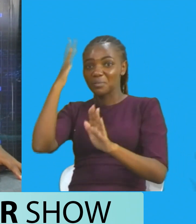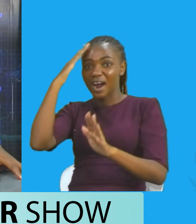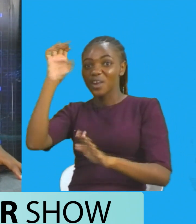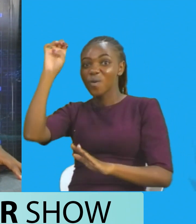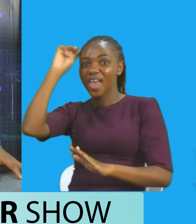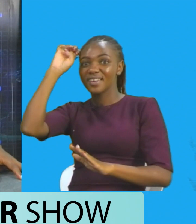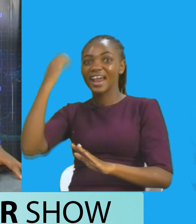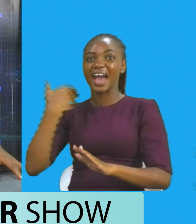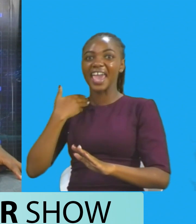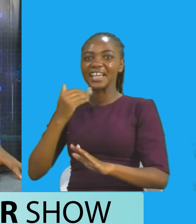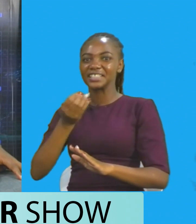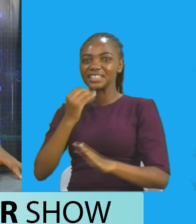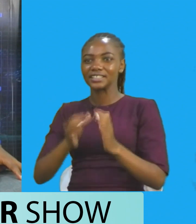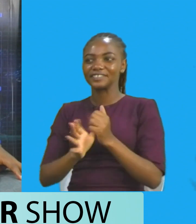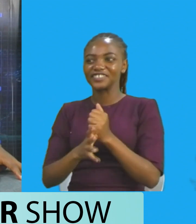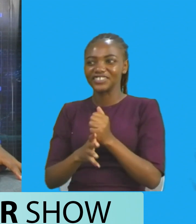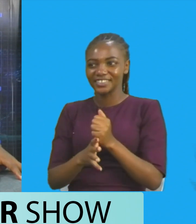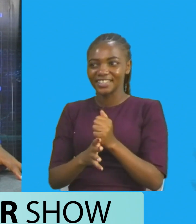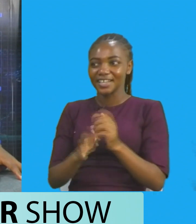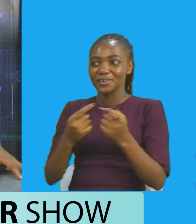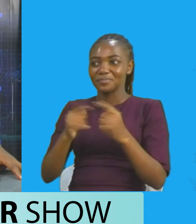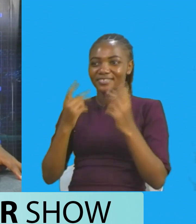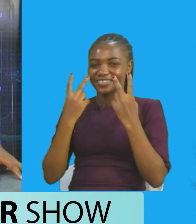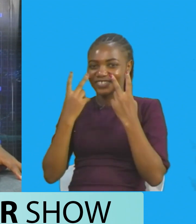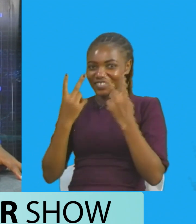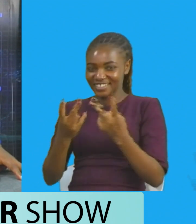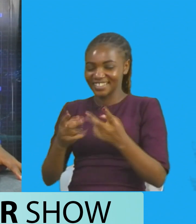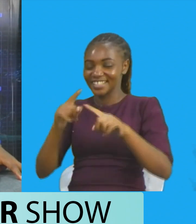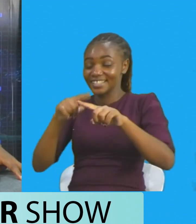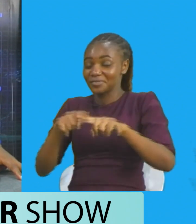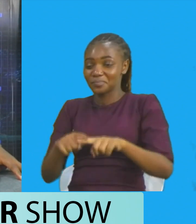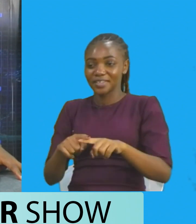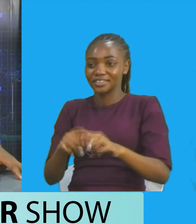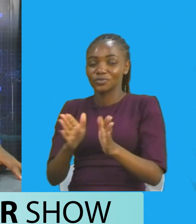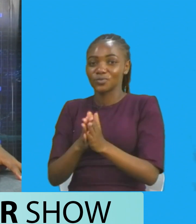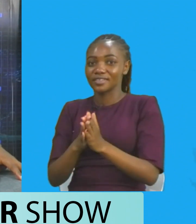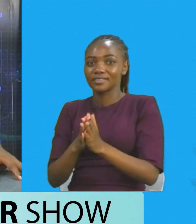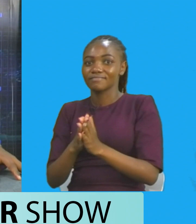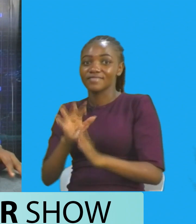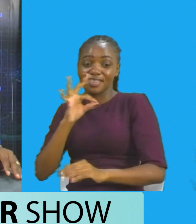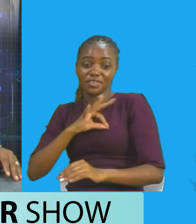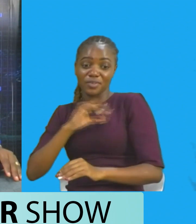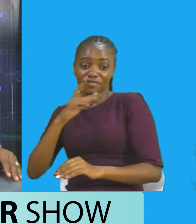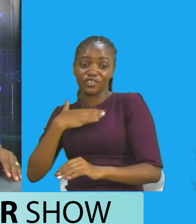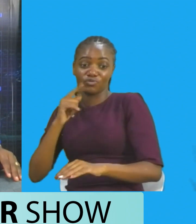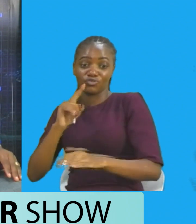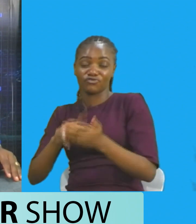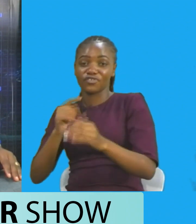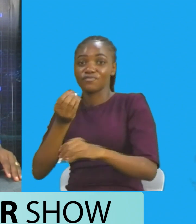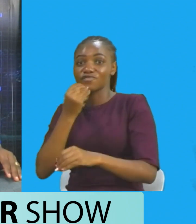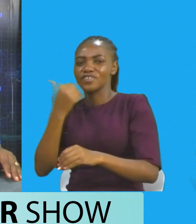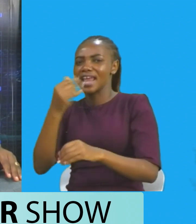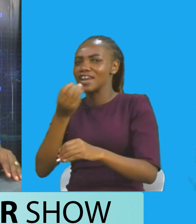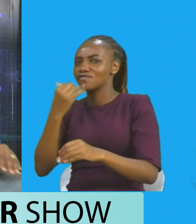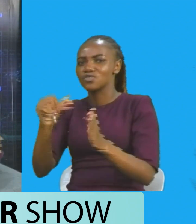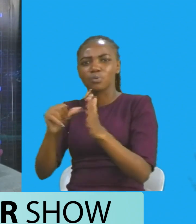fish tastes and smells bad. But you see, depending on the nutritional benefit that you want to get from food, any food is